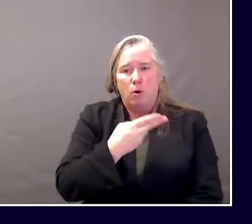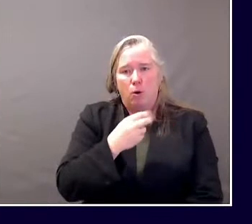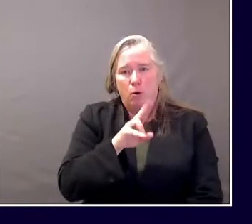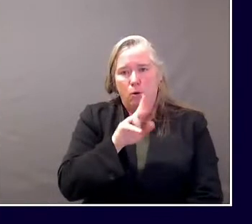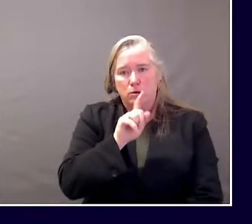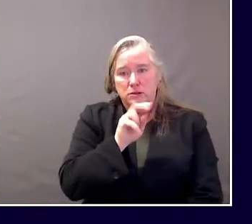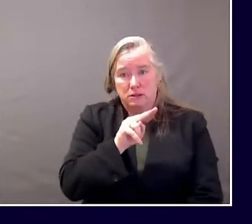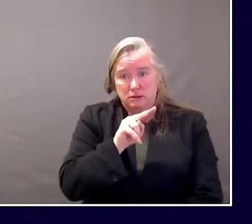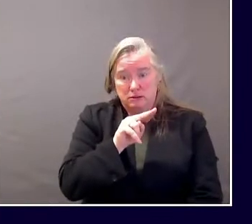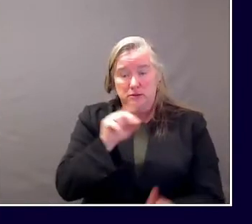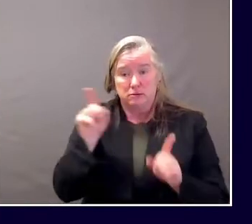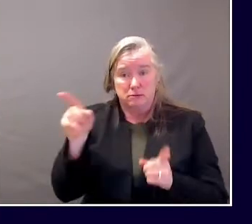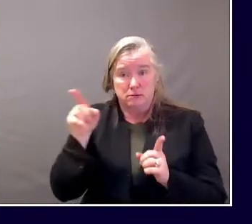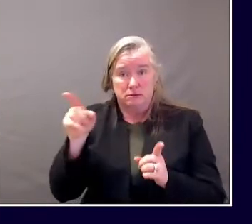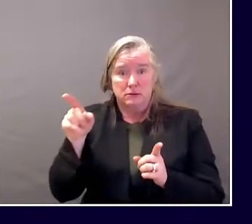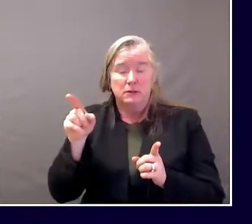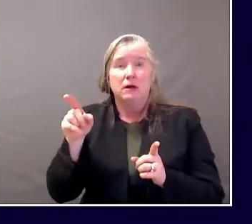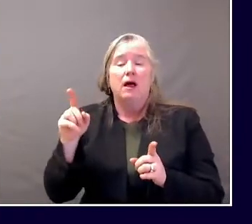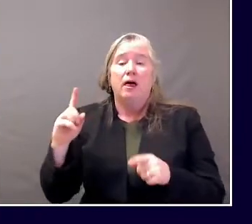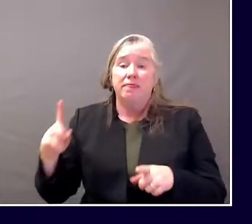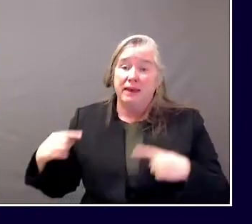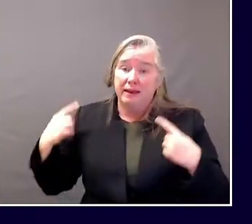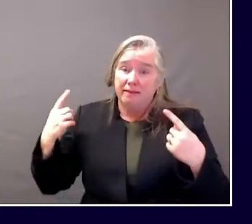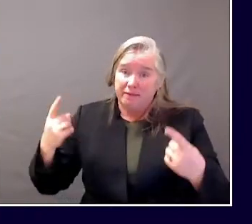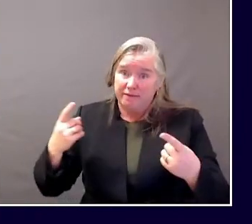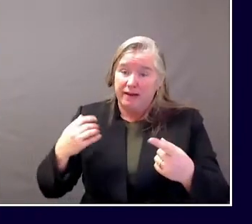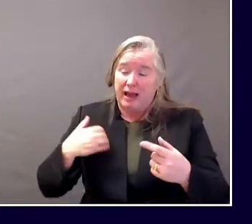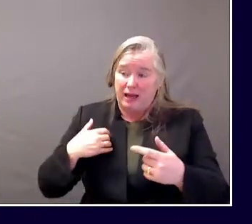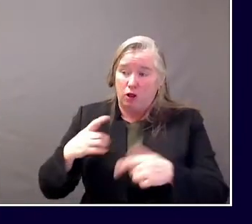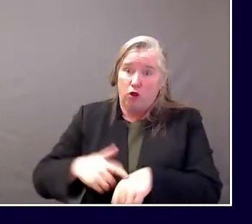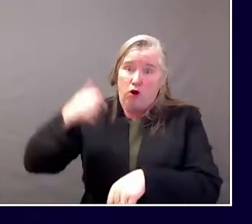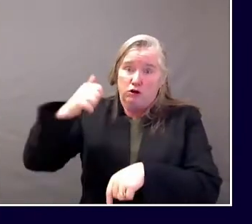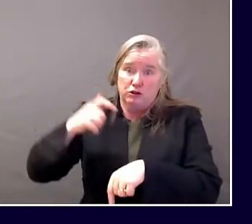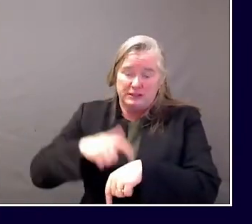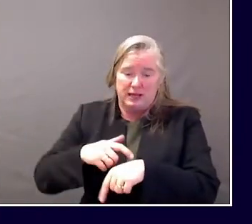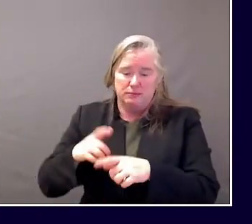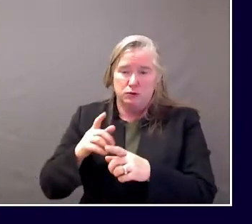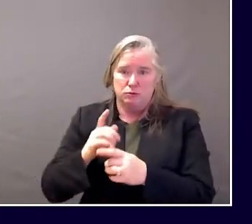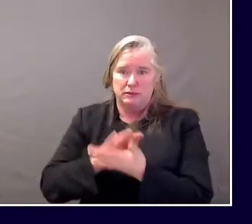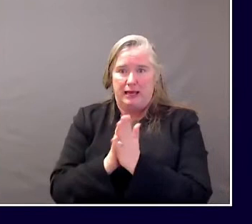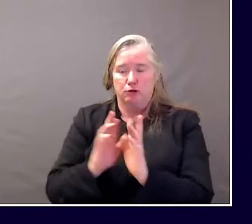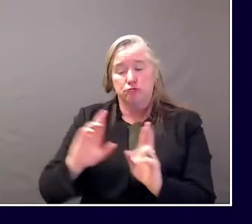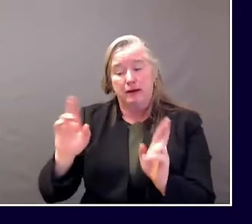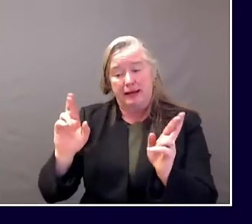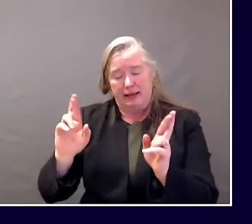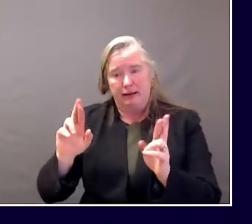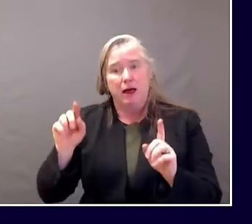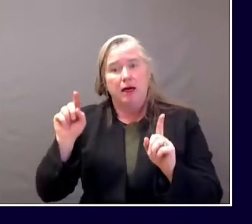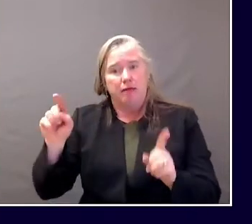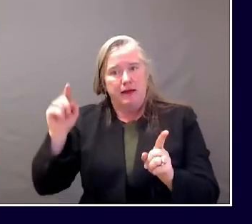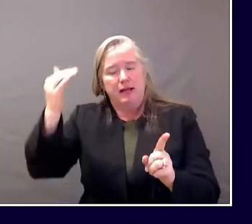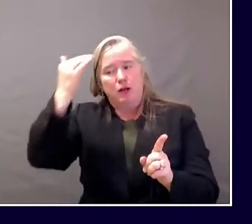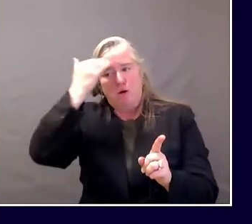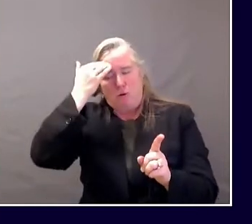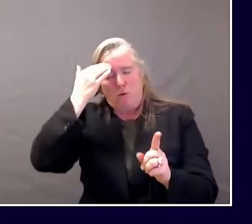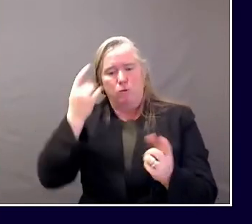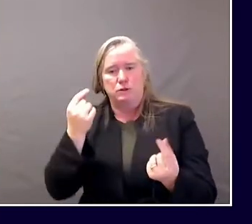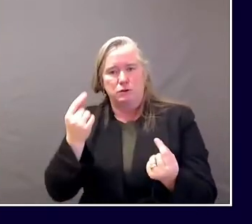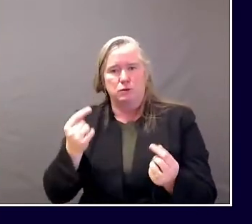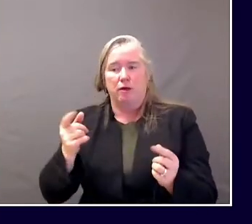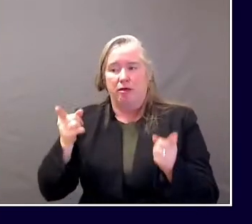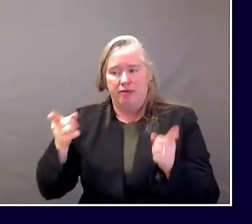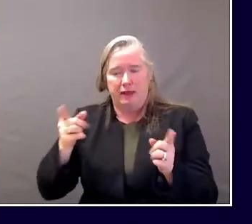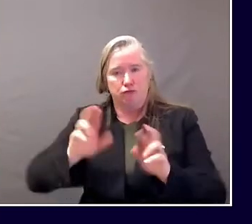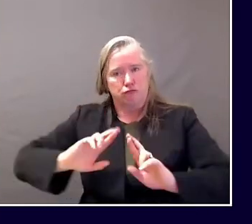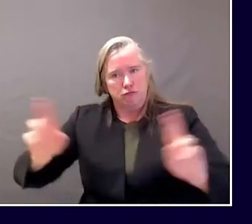has had, thankfully, a longer time to be prepared. And so although cases are rising, they know what to do, they are prepared, and they are